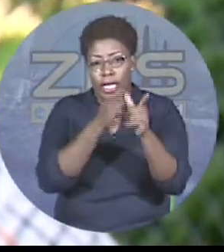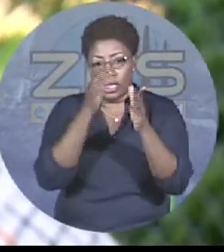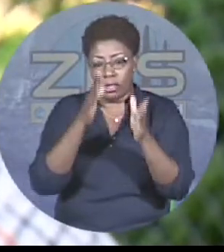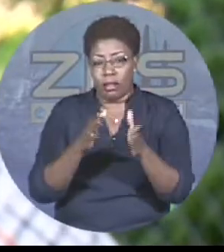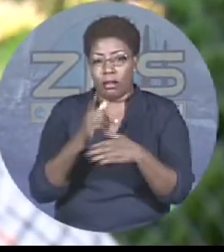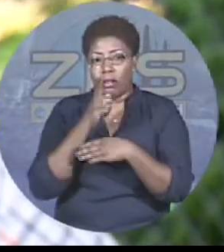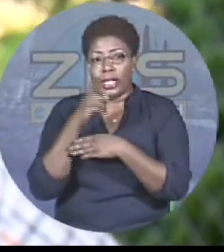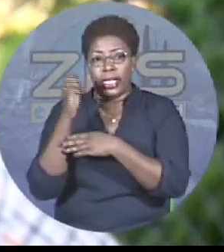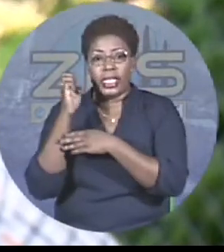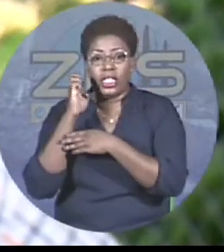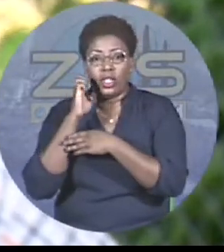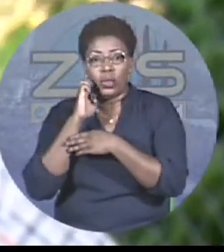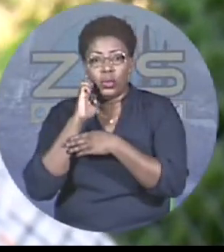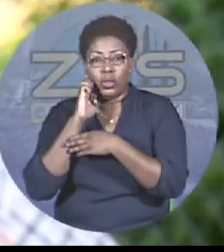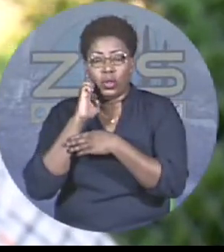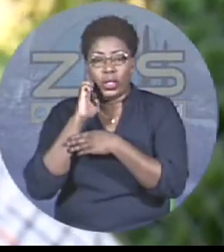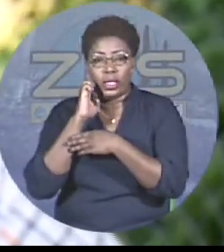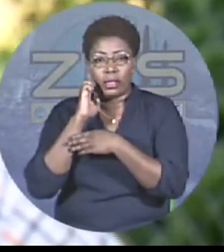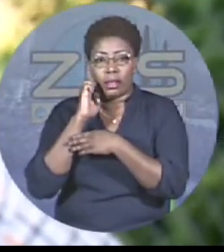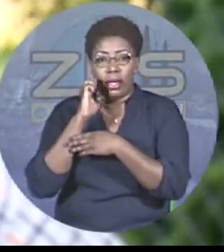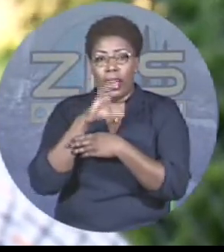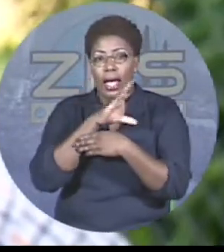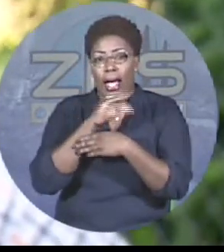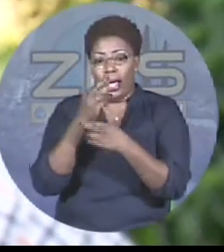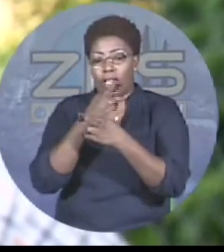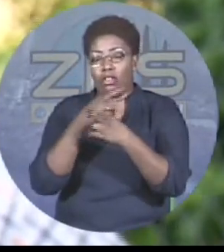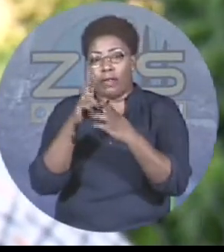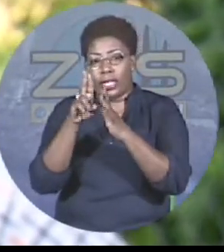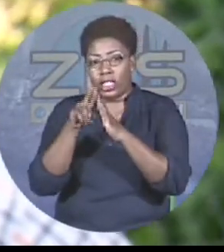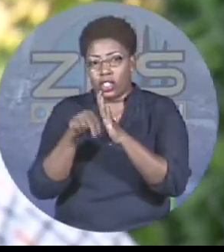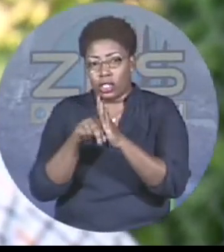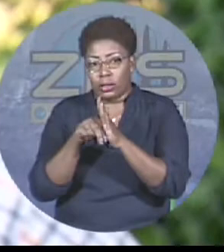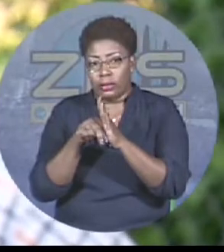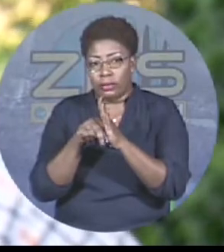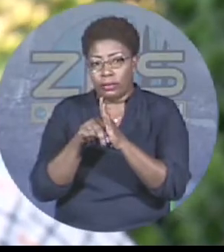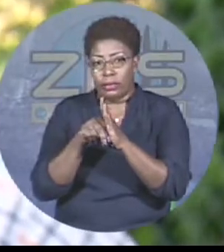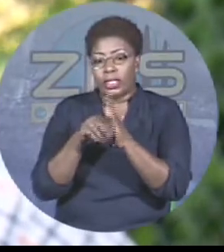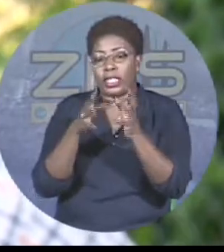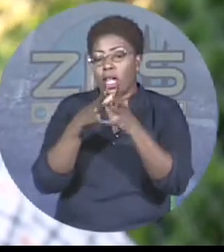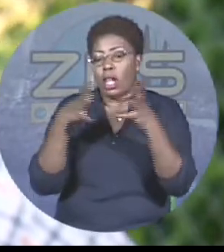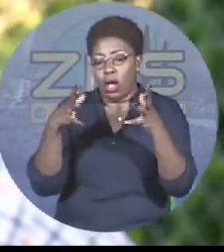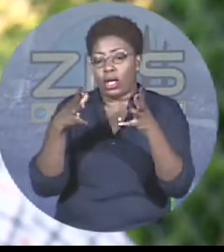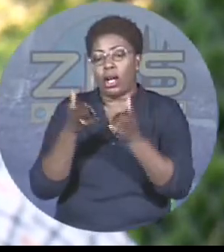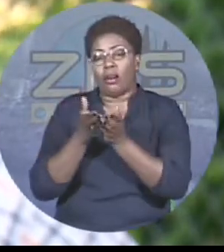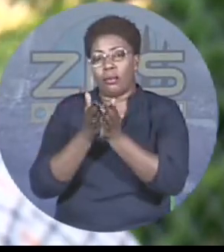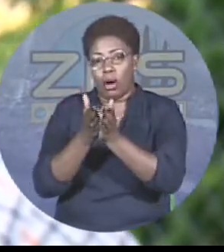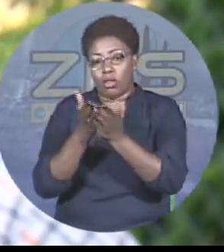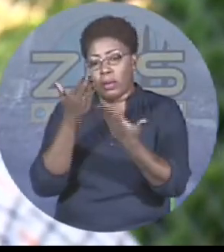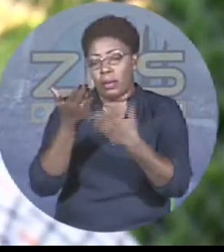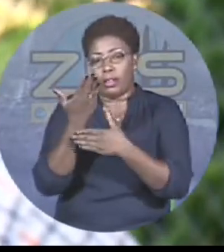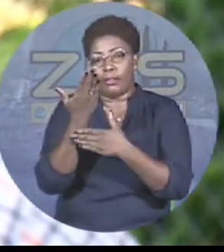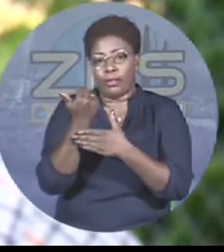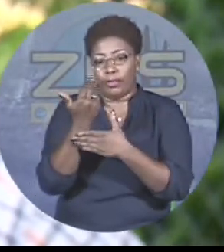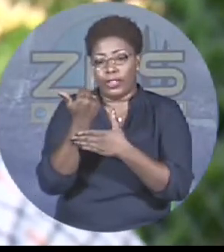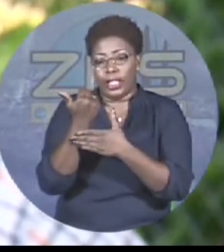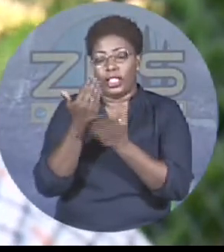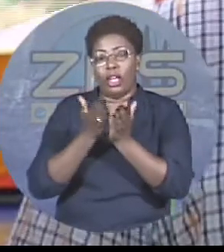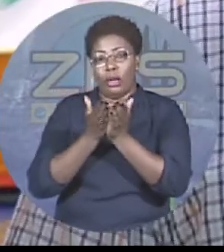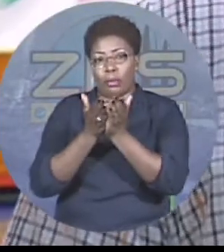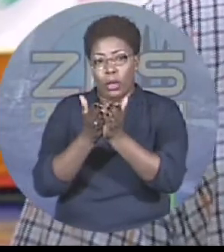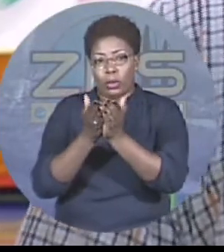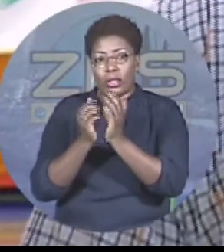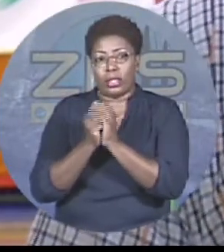Onus, Revelation, and a few more names to the boat, but there's a lot of boats. Probably have about 15 boats coming into Blackburn this